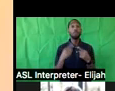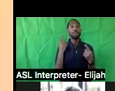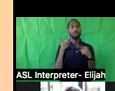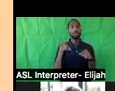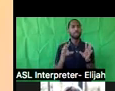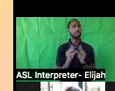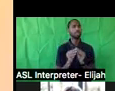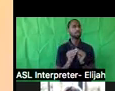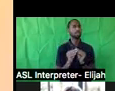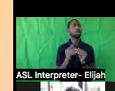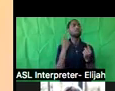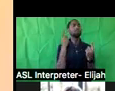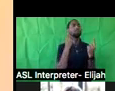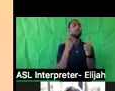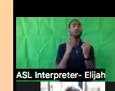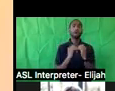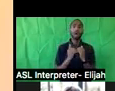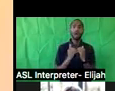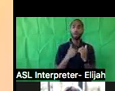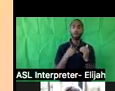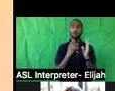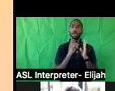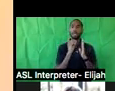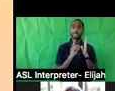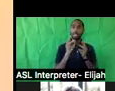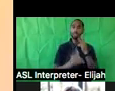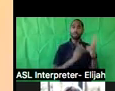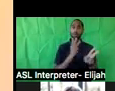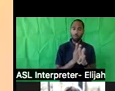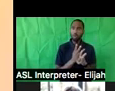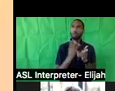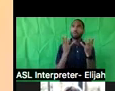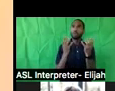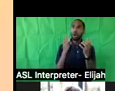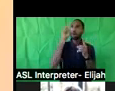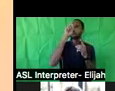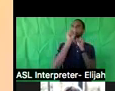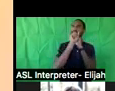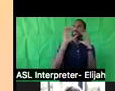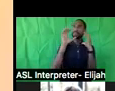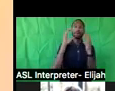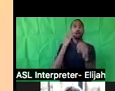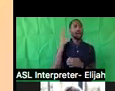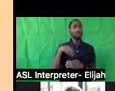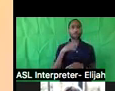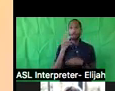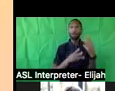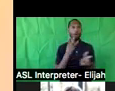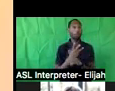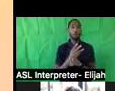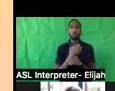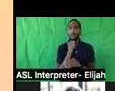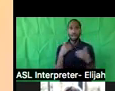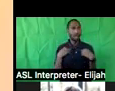session, thinking about how, as we're designing the worlds that we want, we know there's never going to be a world without